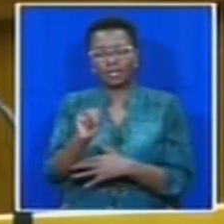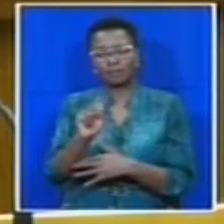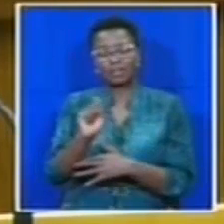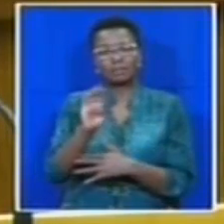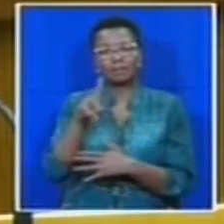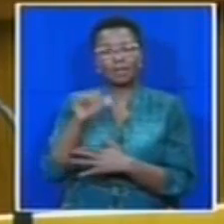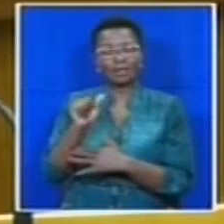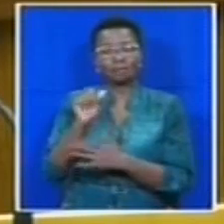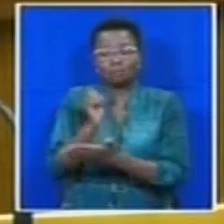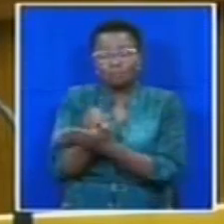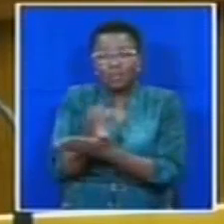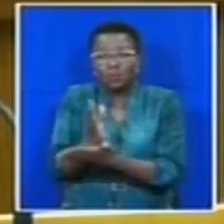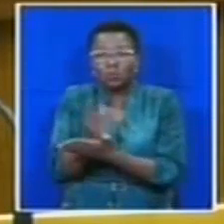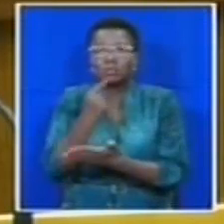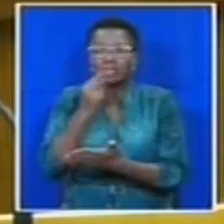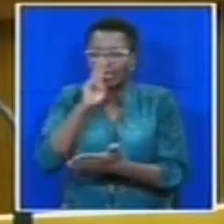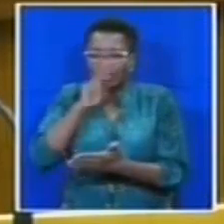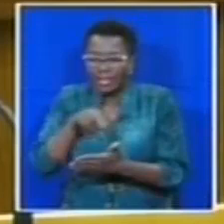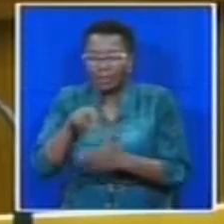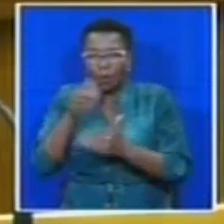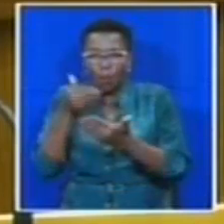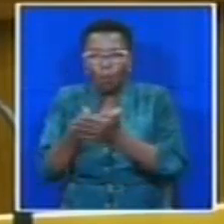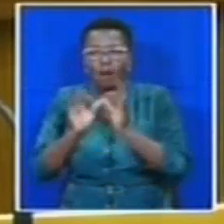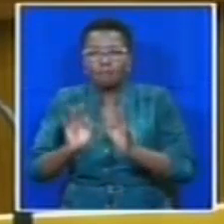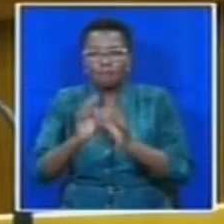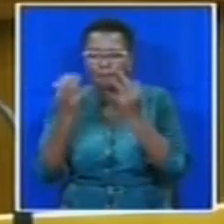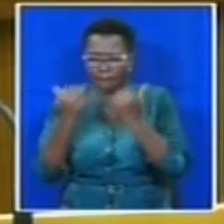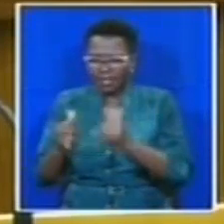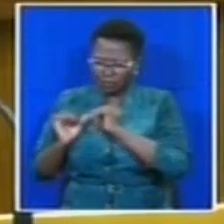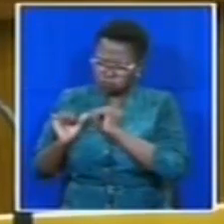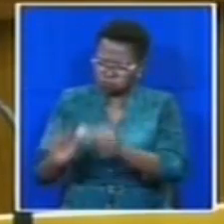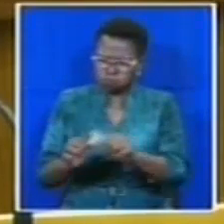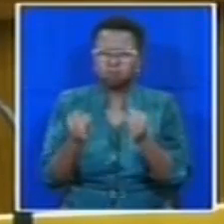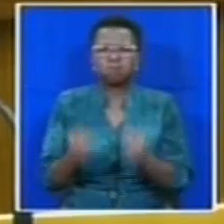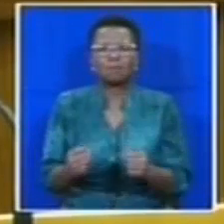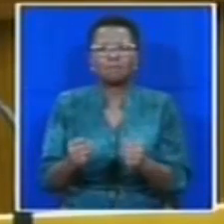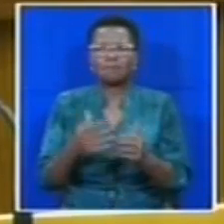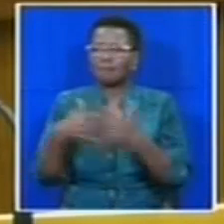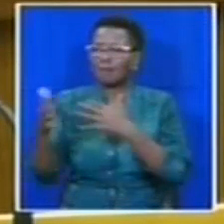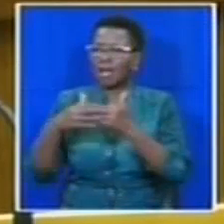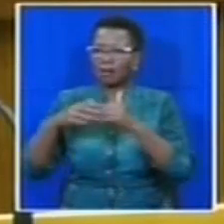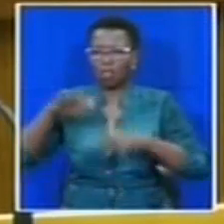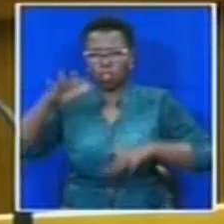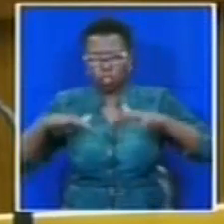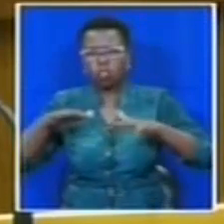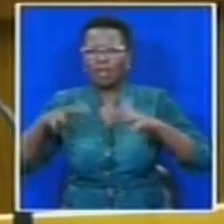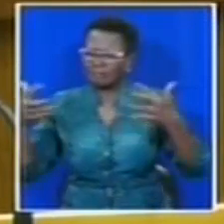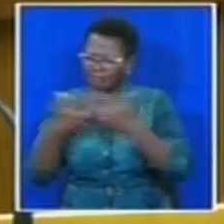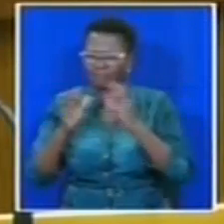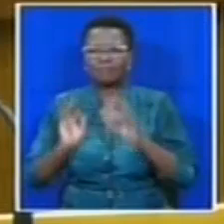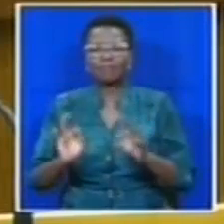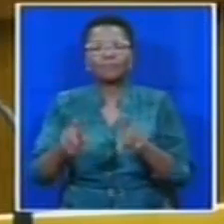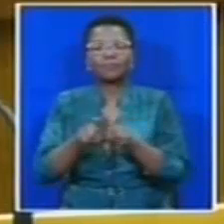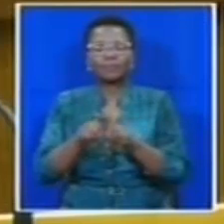ensure that we have a sustainable and resilient budget, and that we leave future generations with